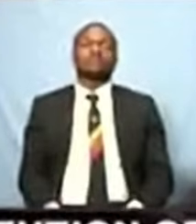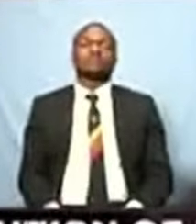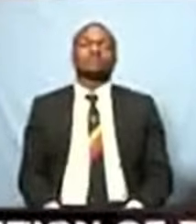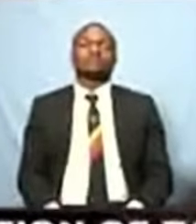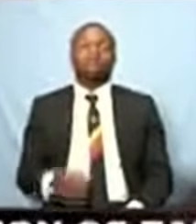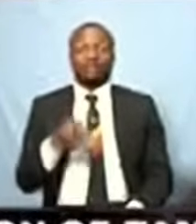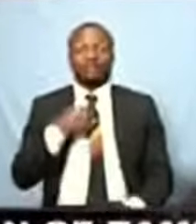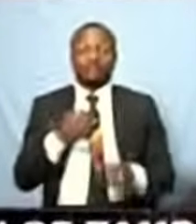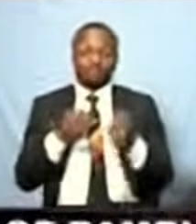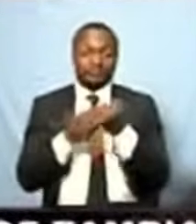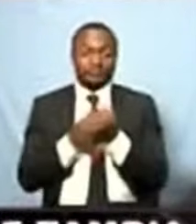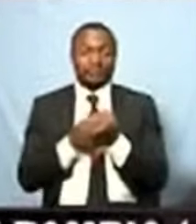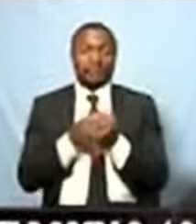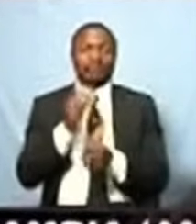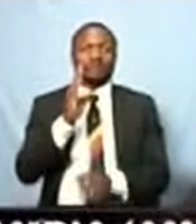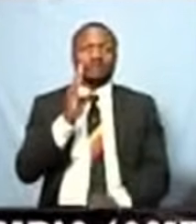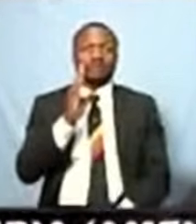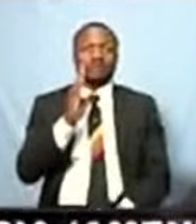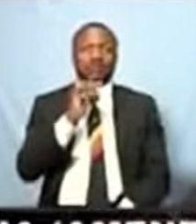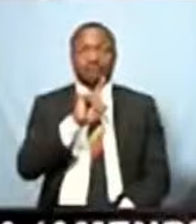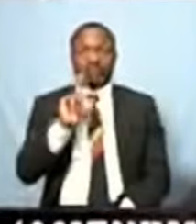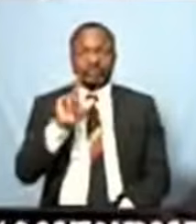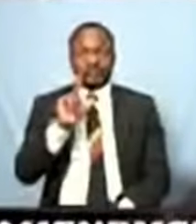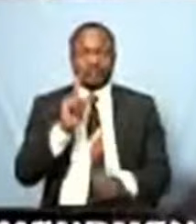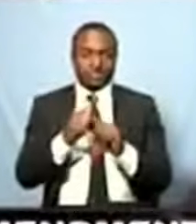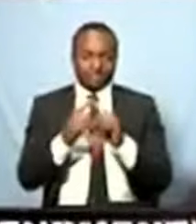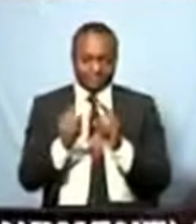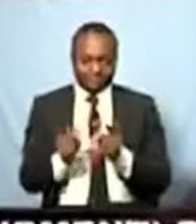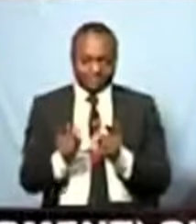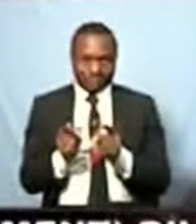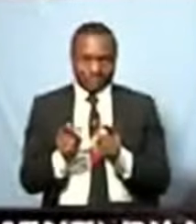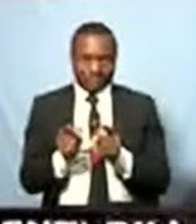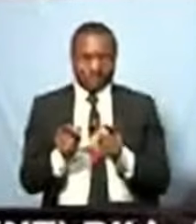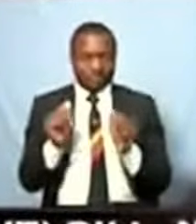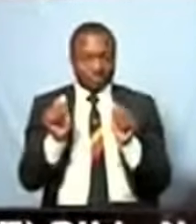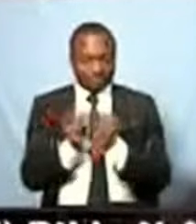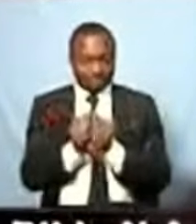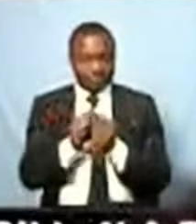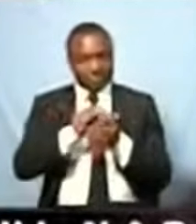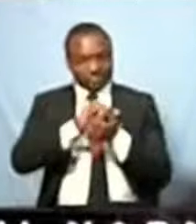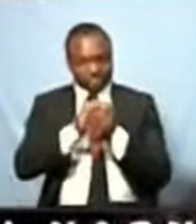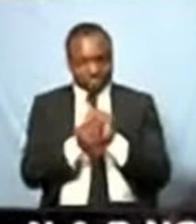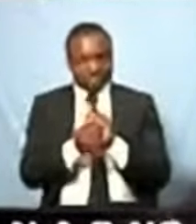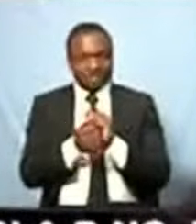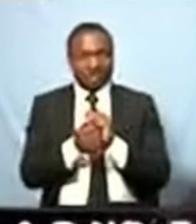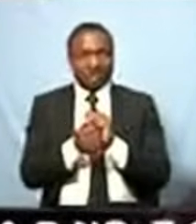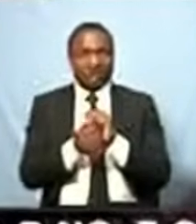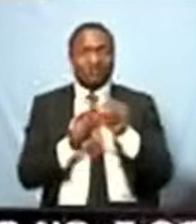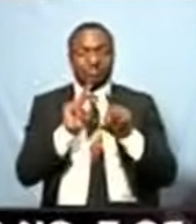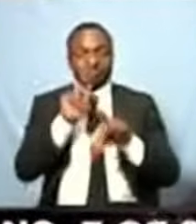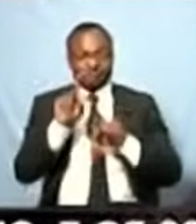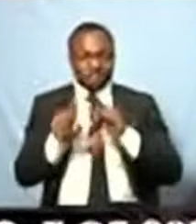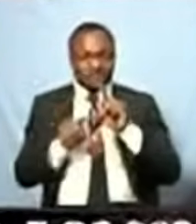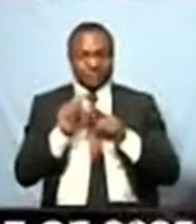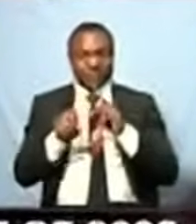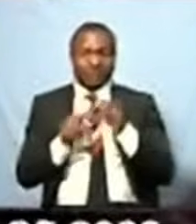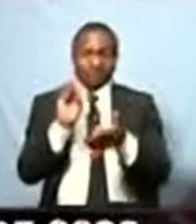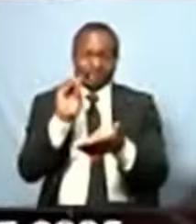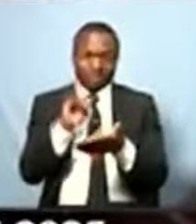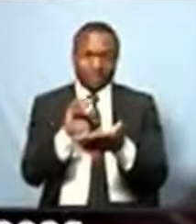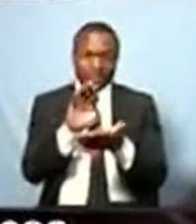I support the bill, but with the amendments that the people have put